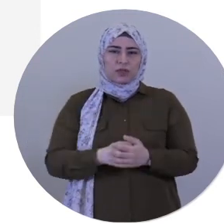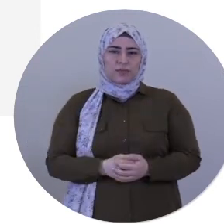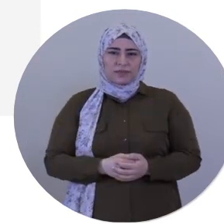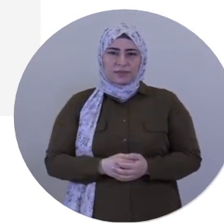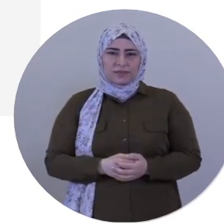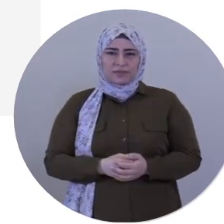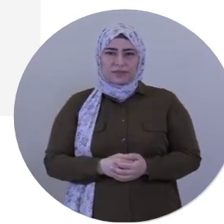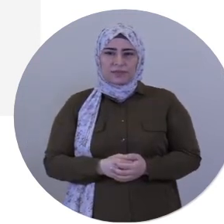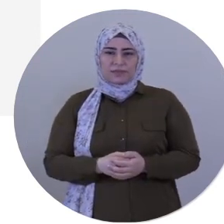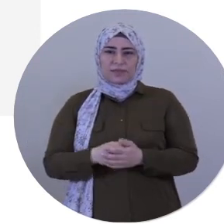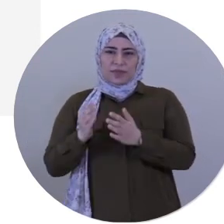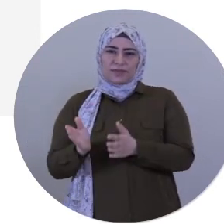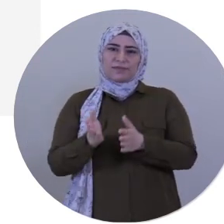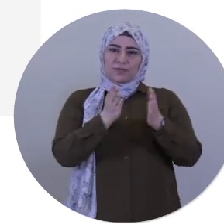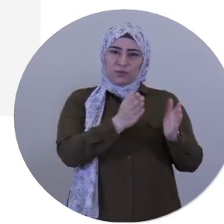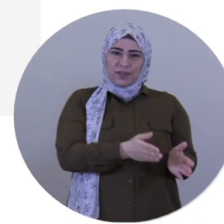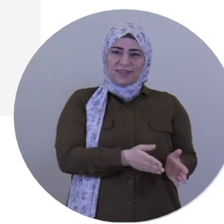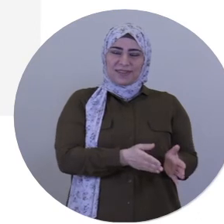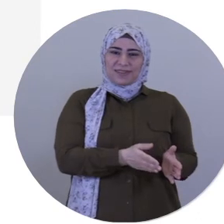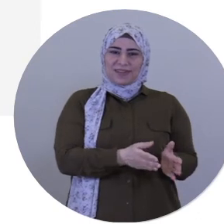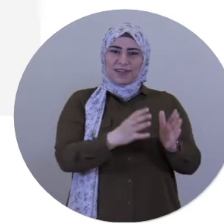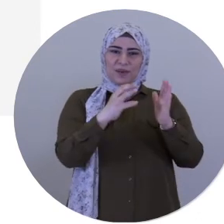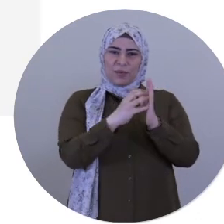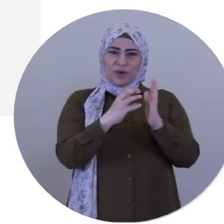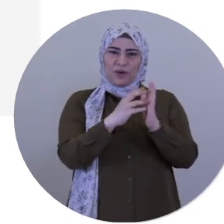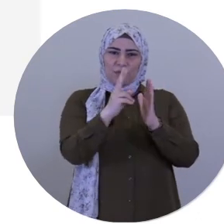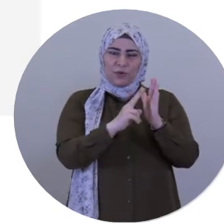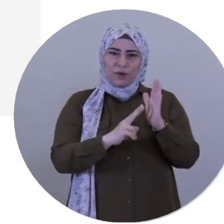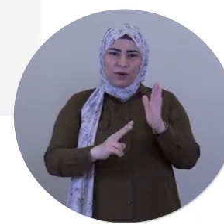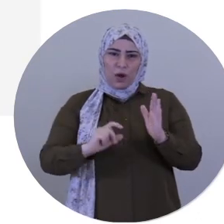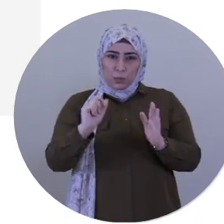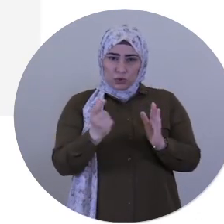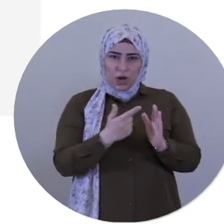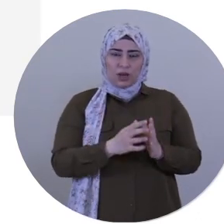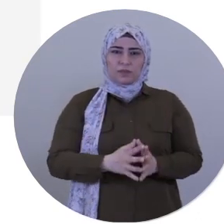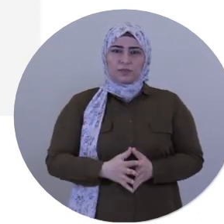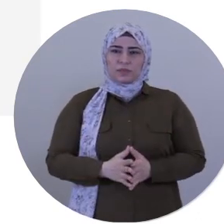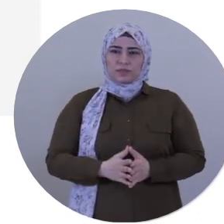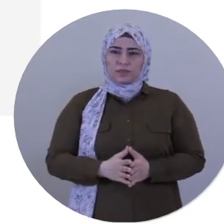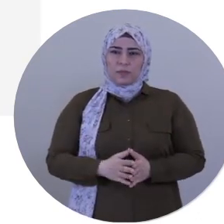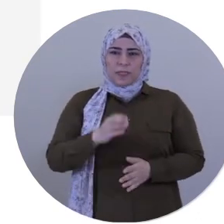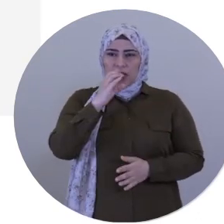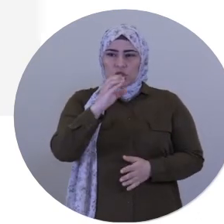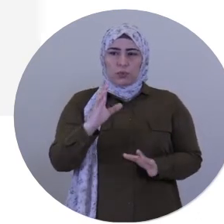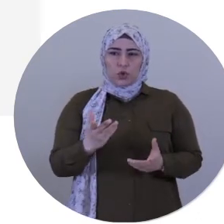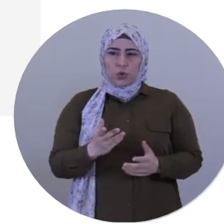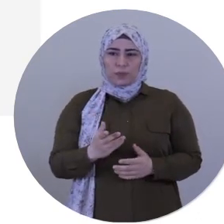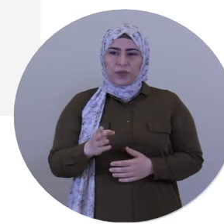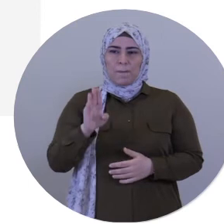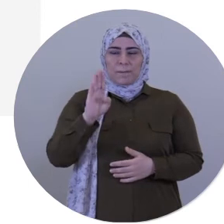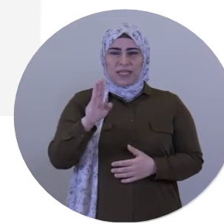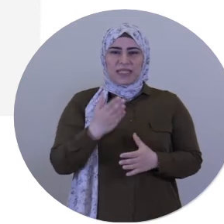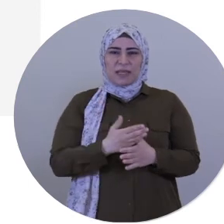If you go back and read or scan, you can also skim very quickly. The answer would be because